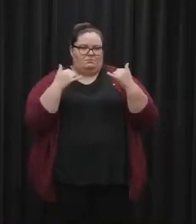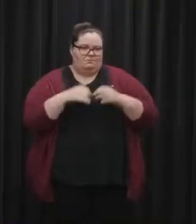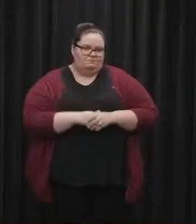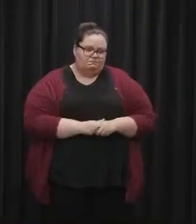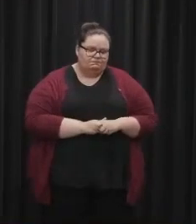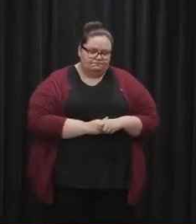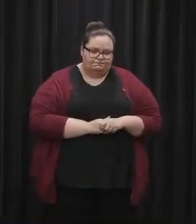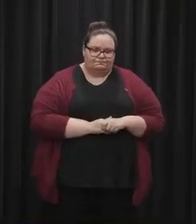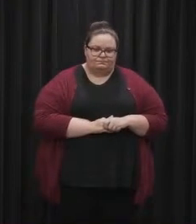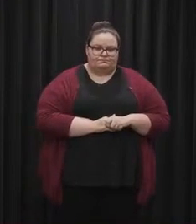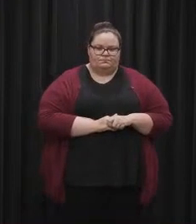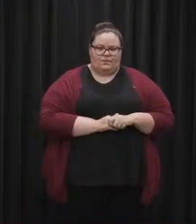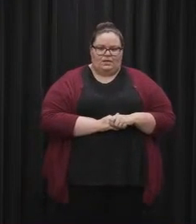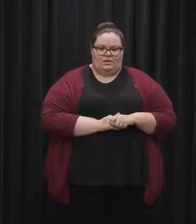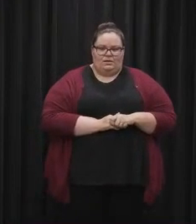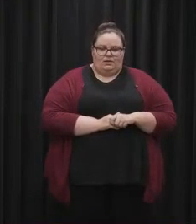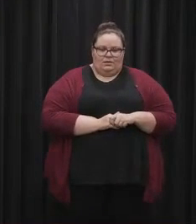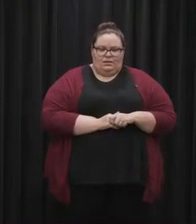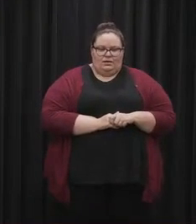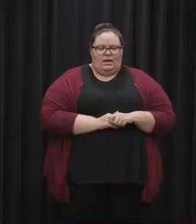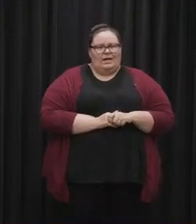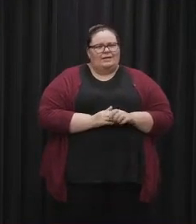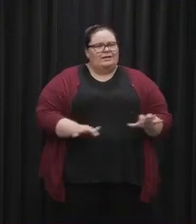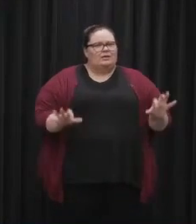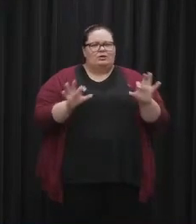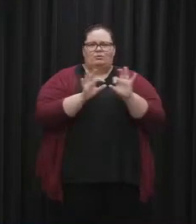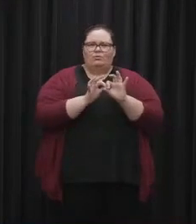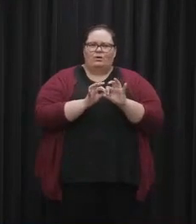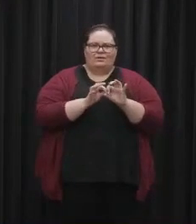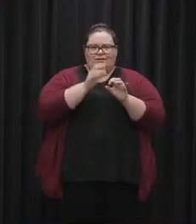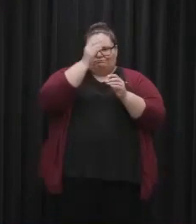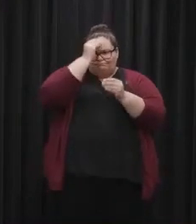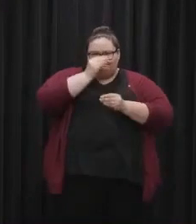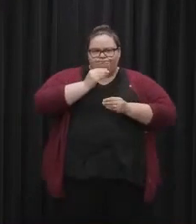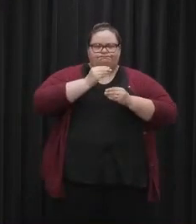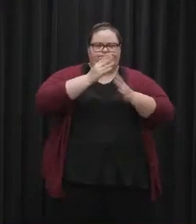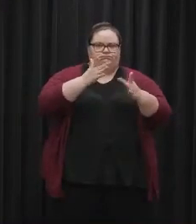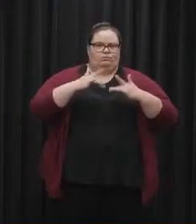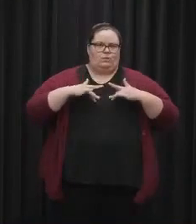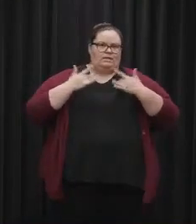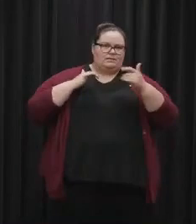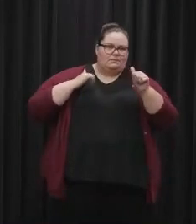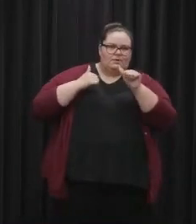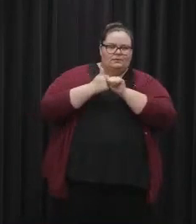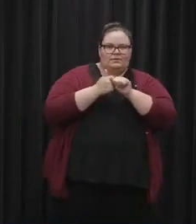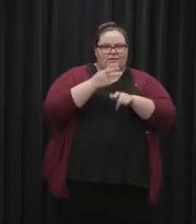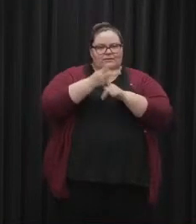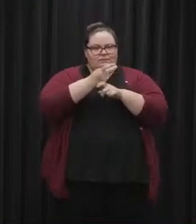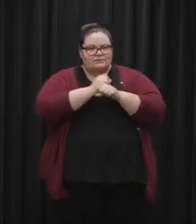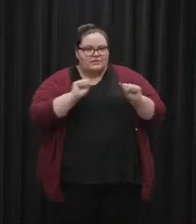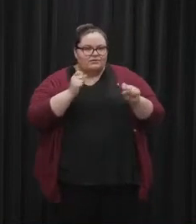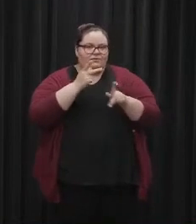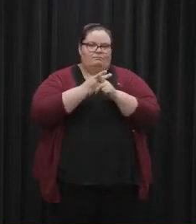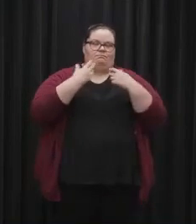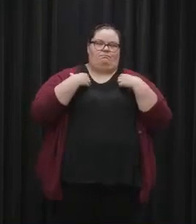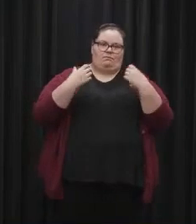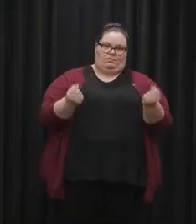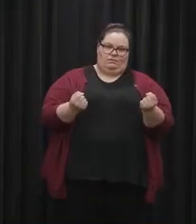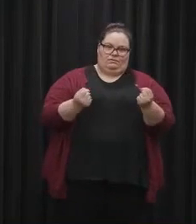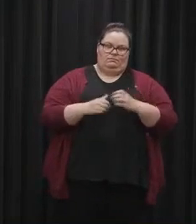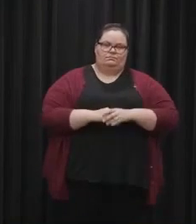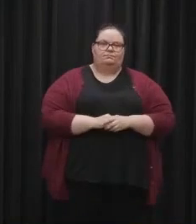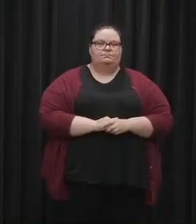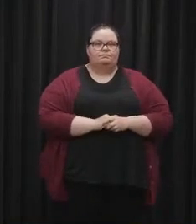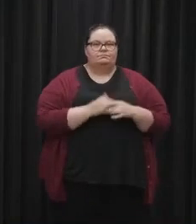briefing. I want everybody to have the straight facts about what's happening in our province so that we can all be safe and stay healthy. Je sais